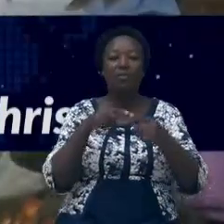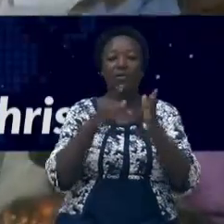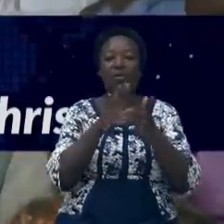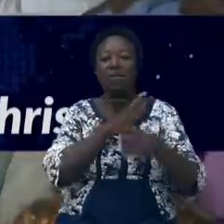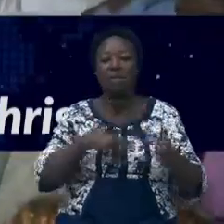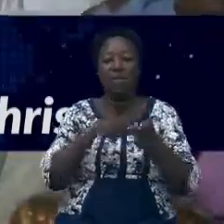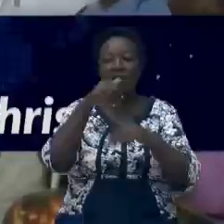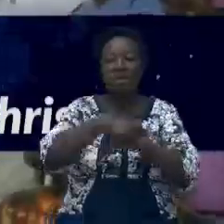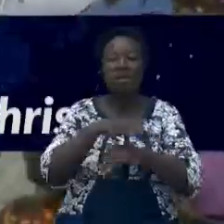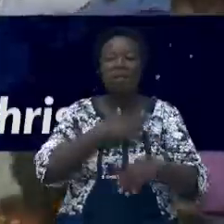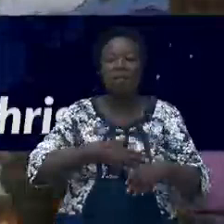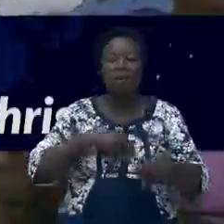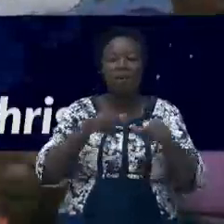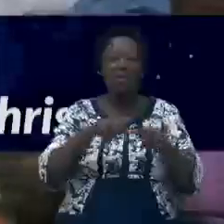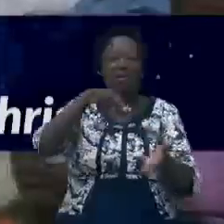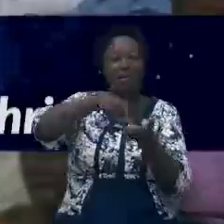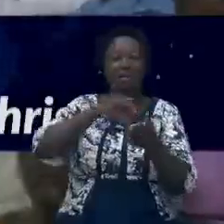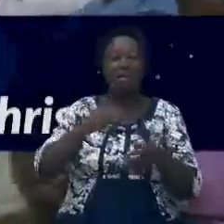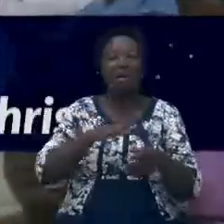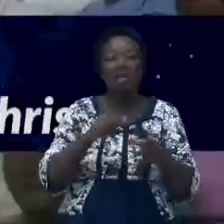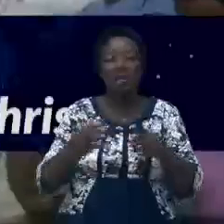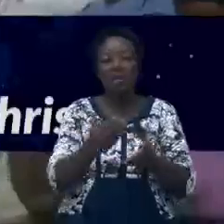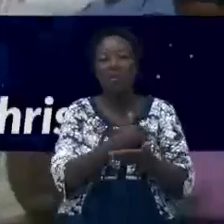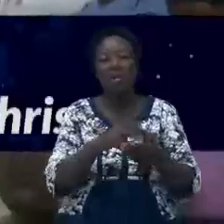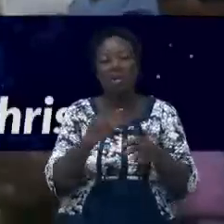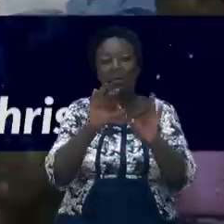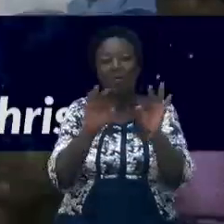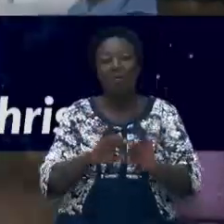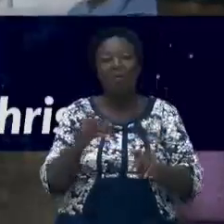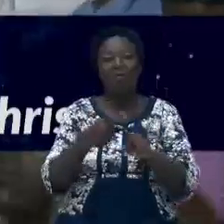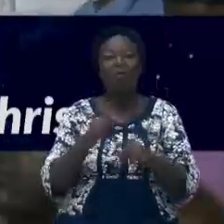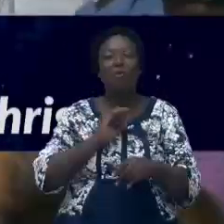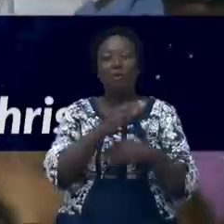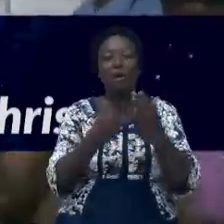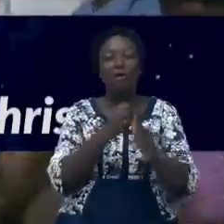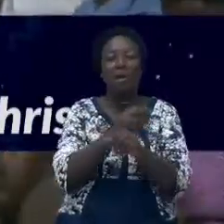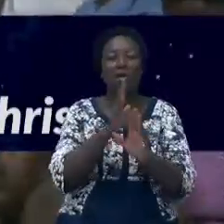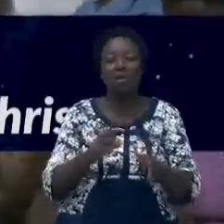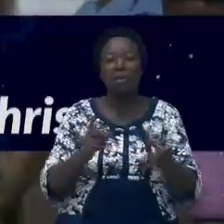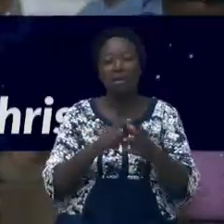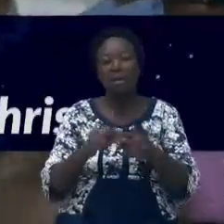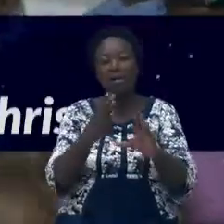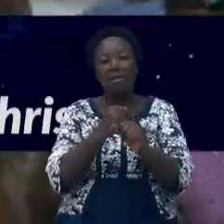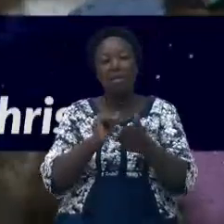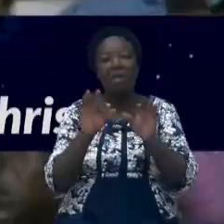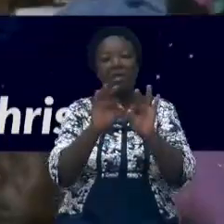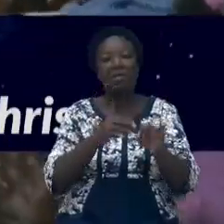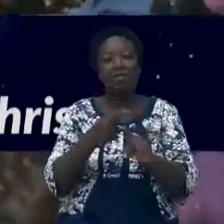have surrendered your life to Christ tonight, please remain standing and collect a slip from our